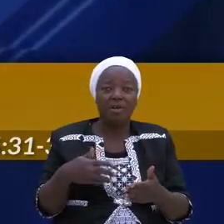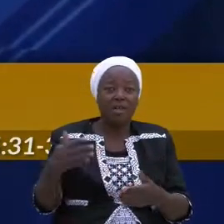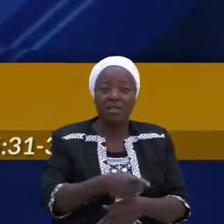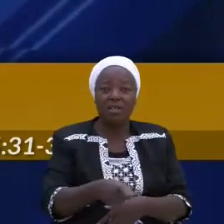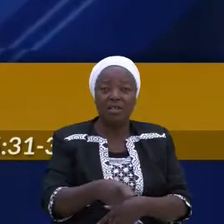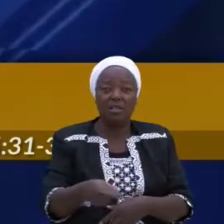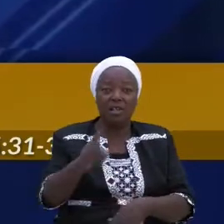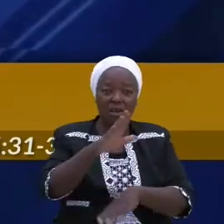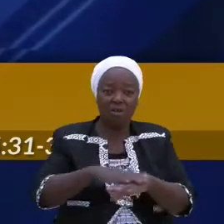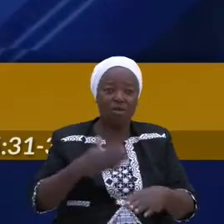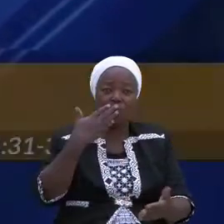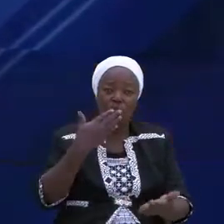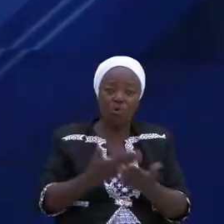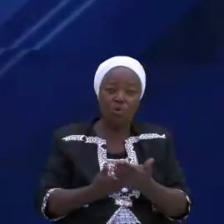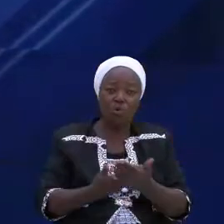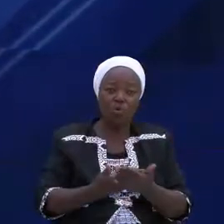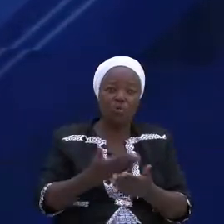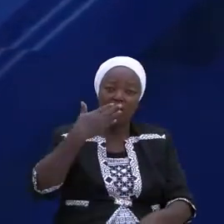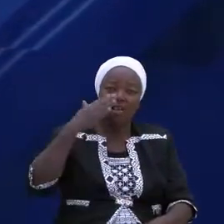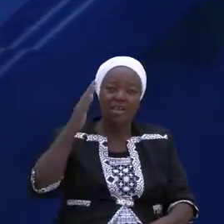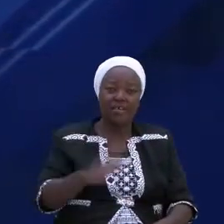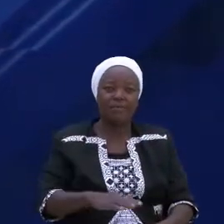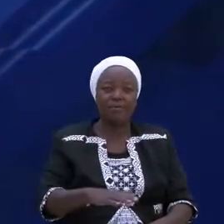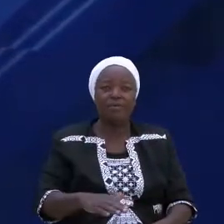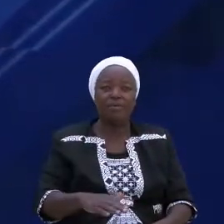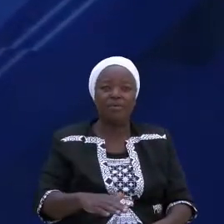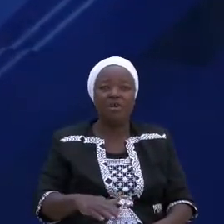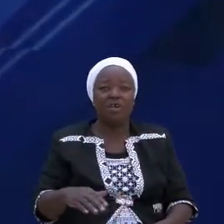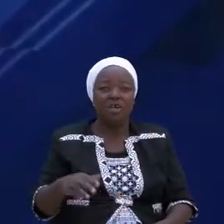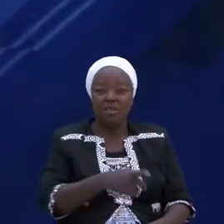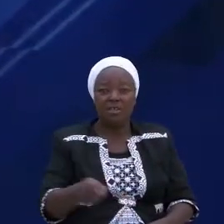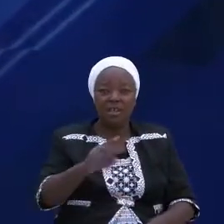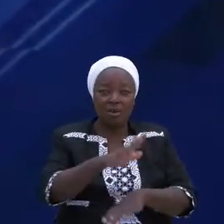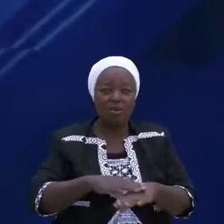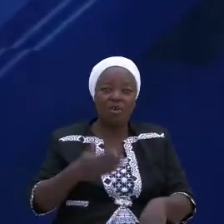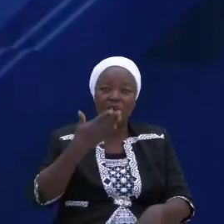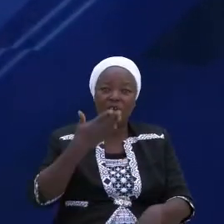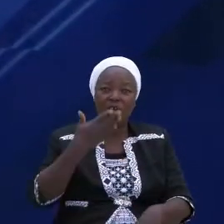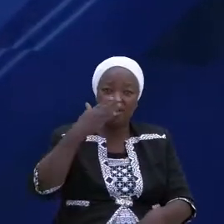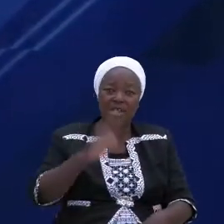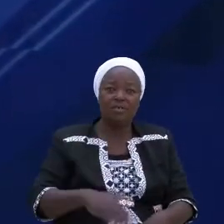evil because evil good